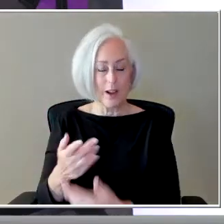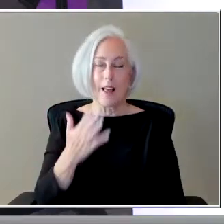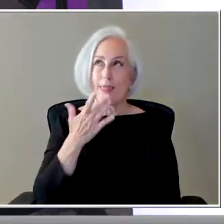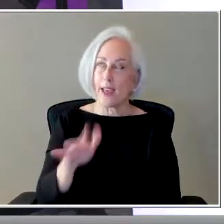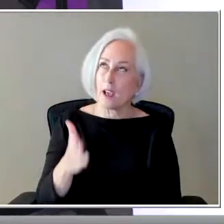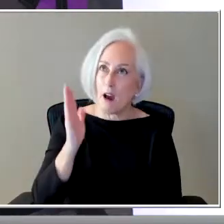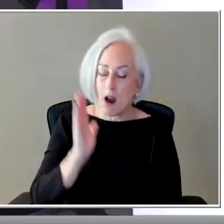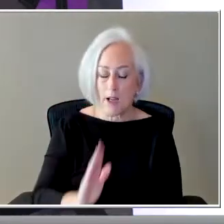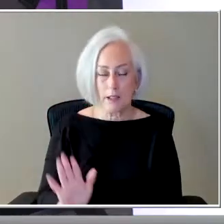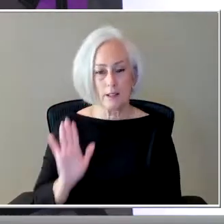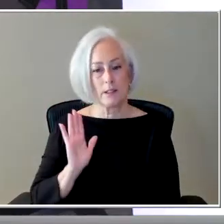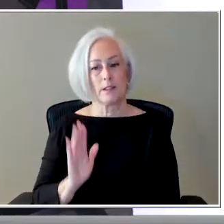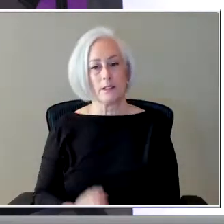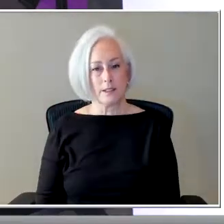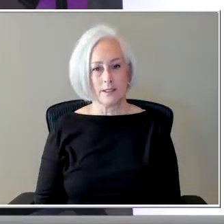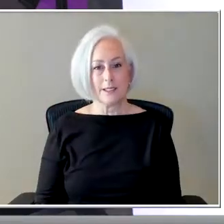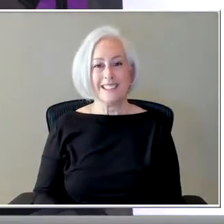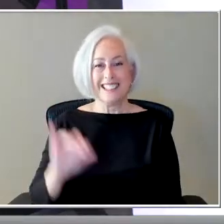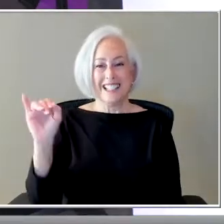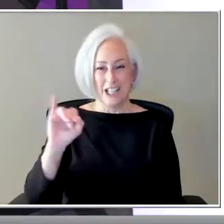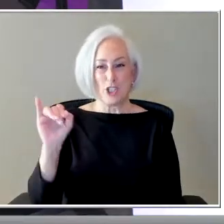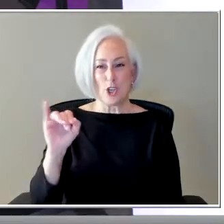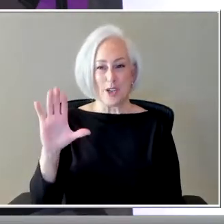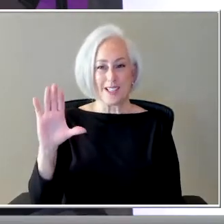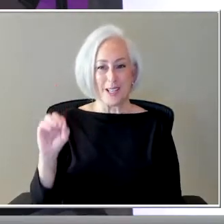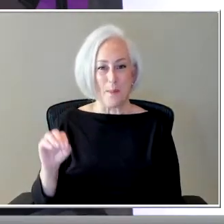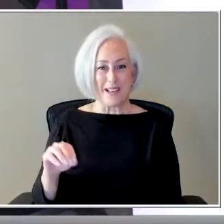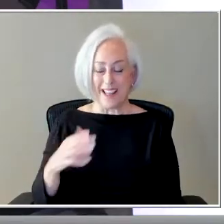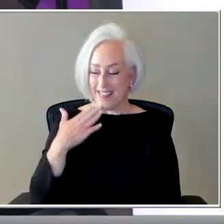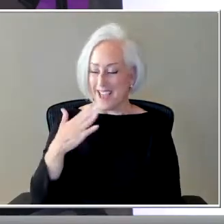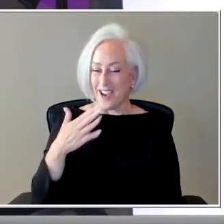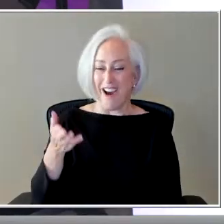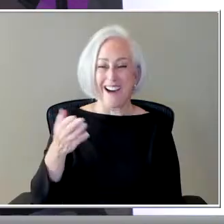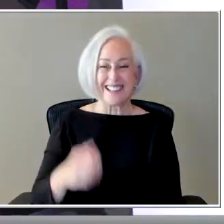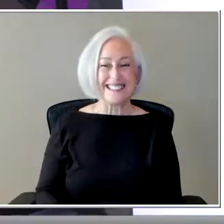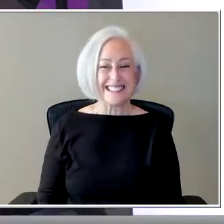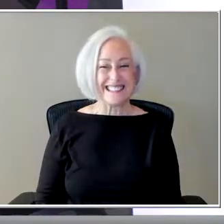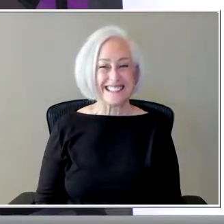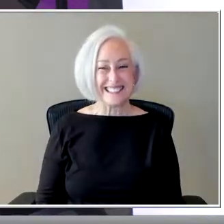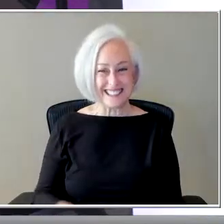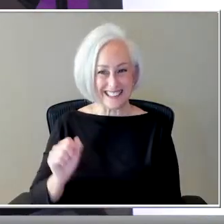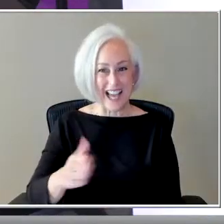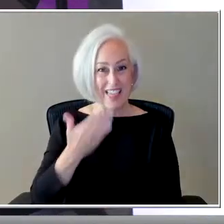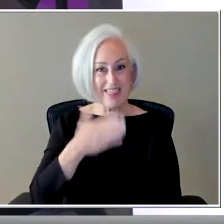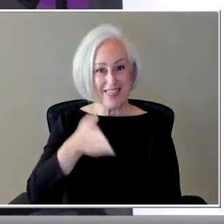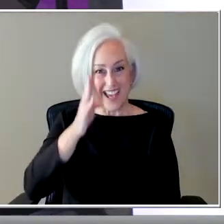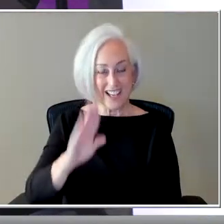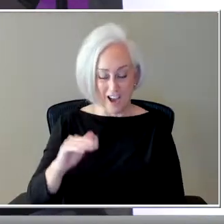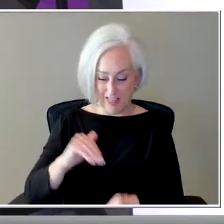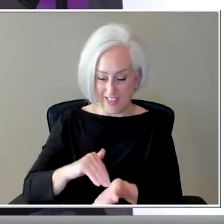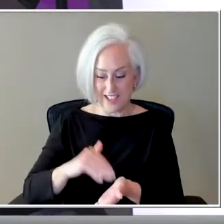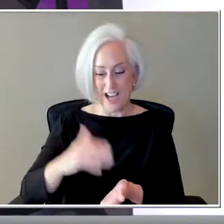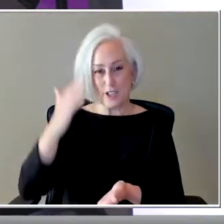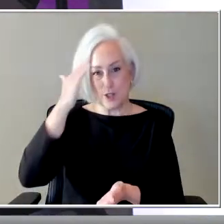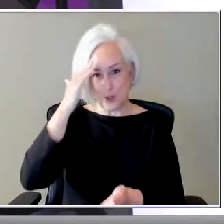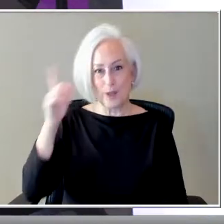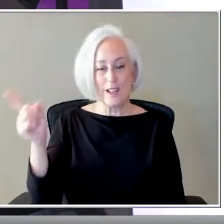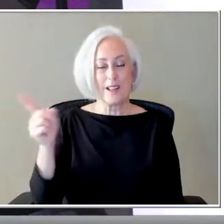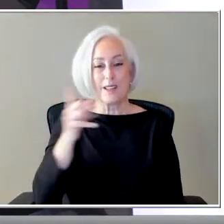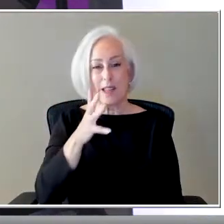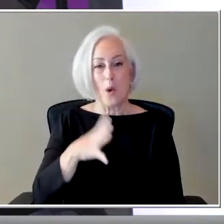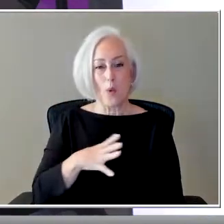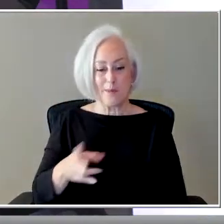talked about insurance company. Thank that the other peer on the other end of that call who knew that she saved. And I haven't talked to her, so